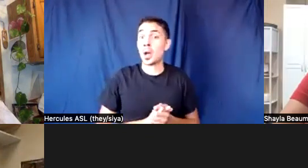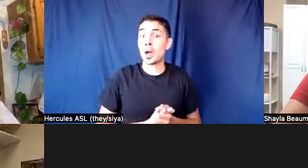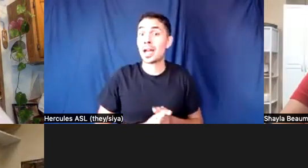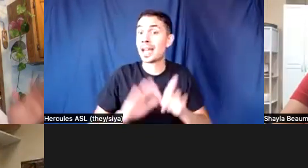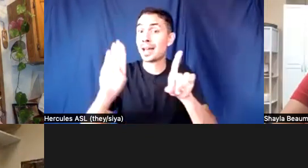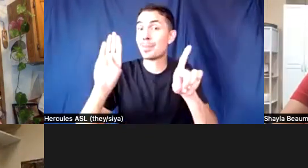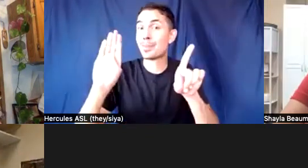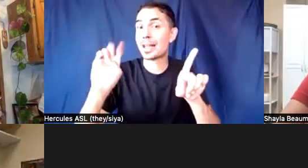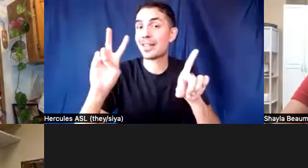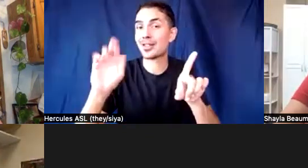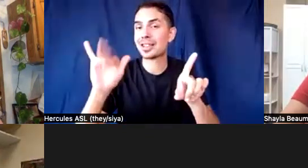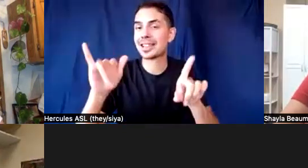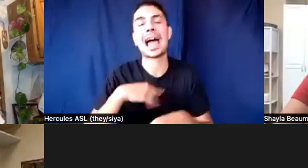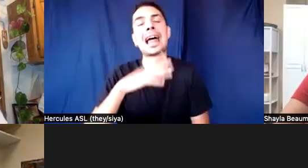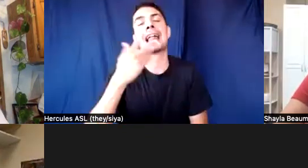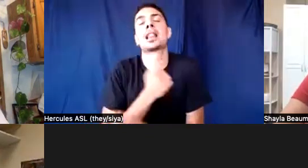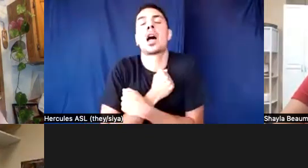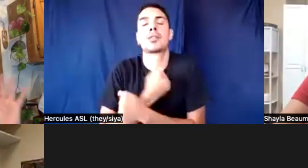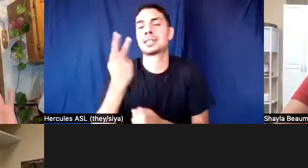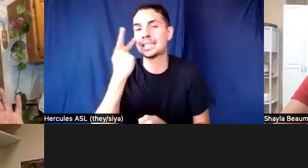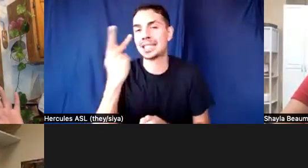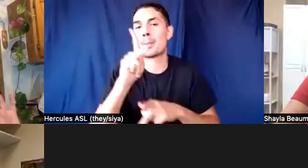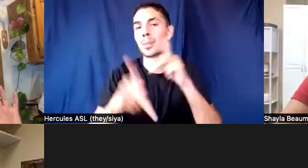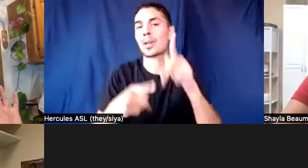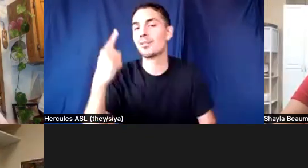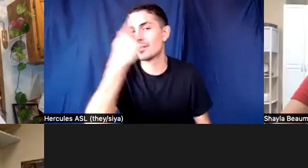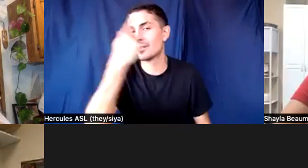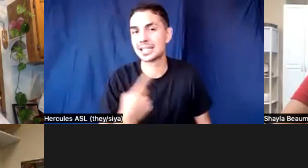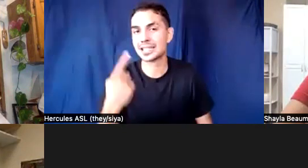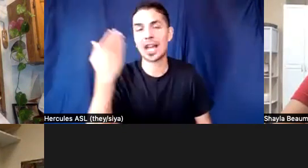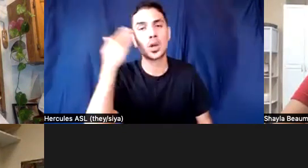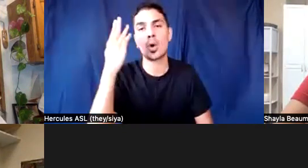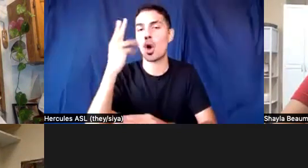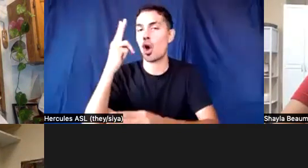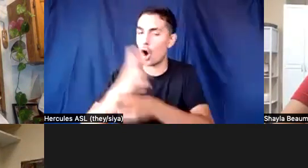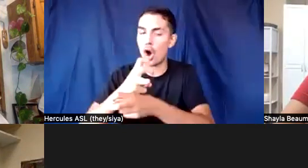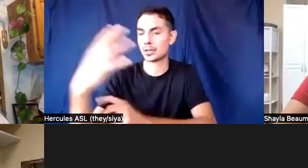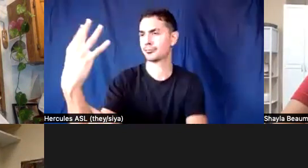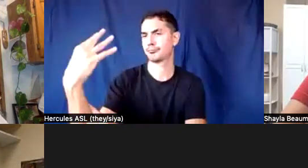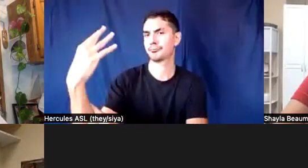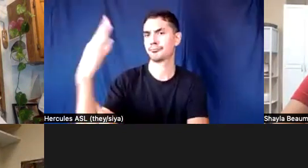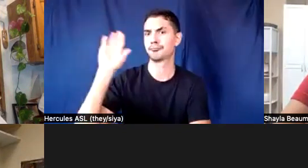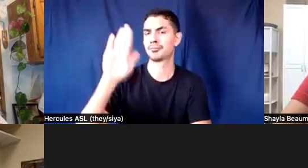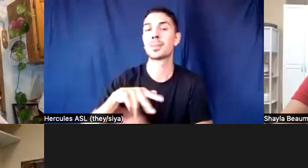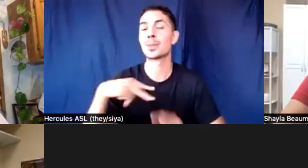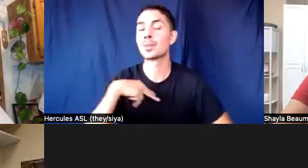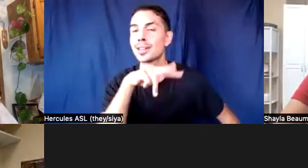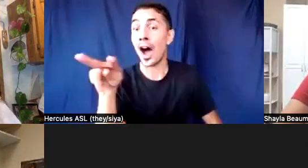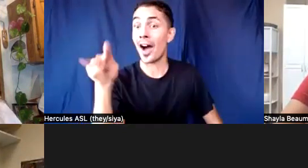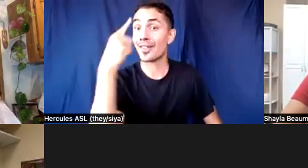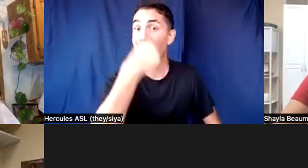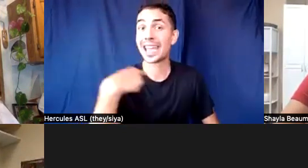Beverly. I just love seeing people's faces because I know it's hard to keep the camera on all the time, but it makes me so happy to see faces. I appreciate